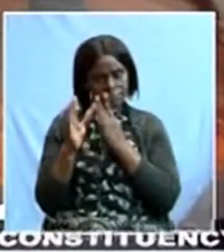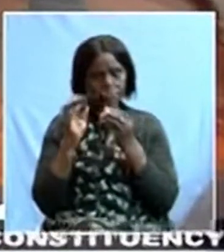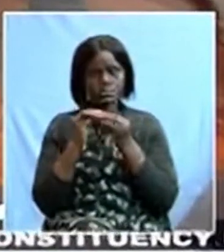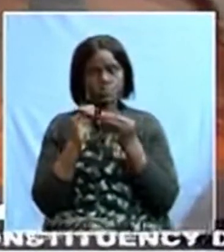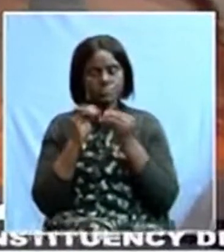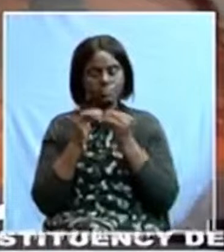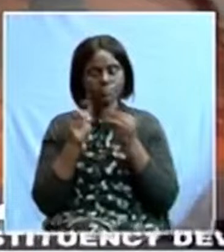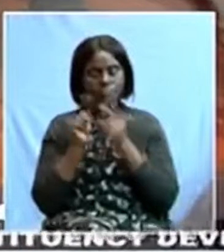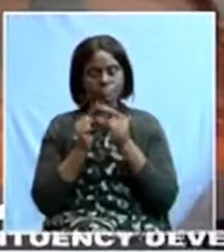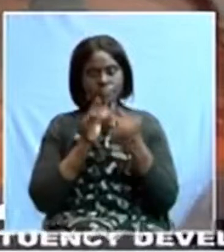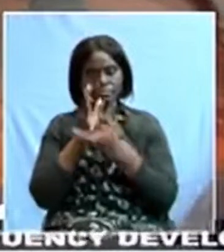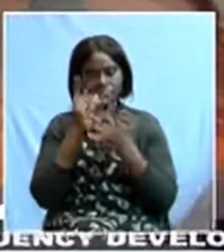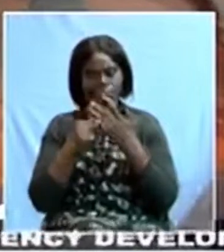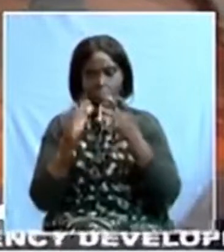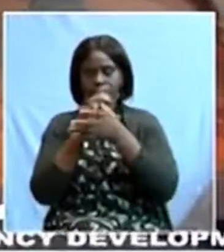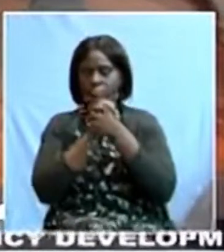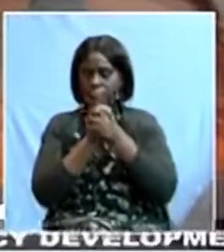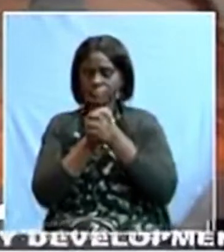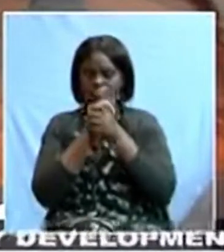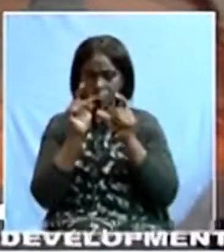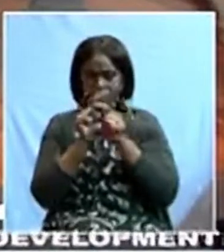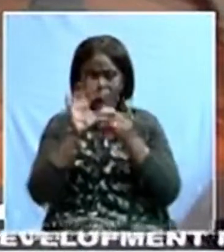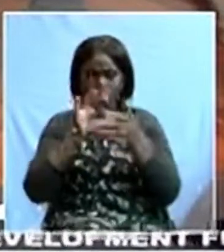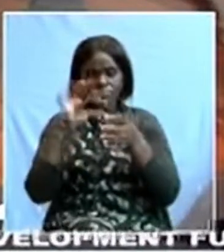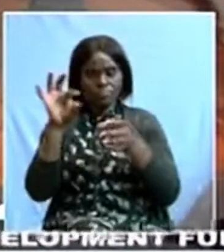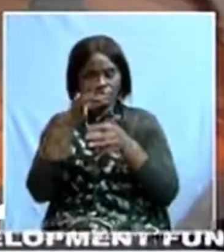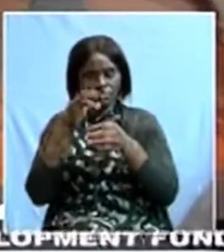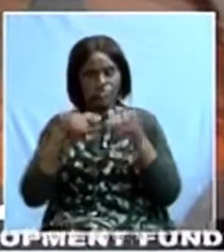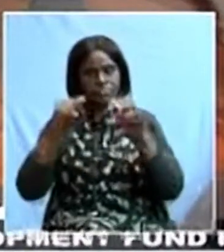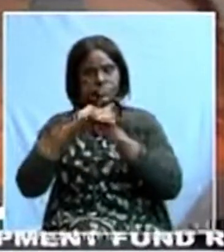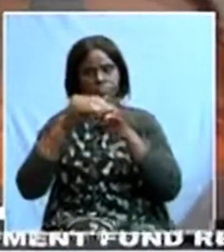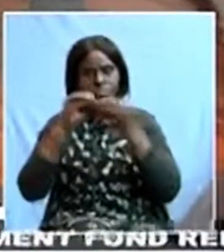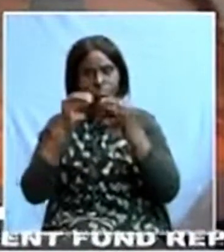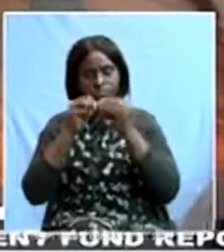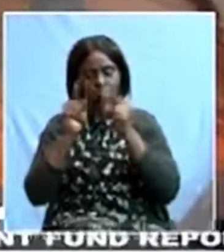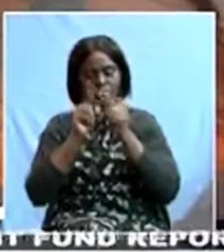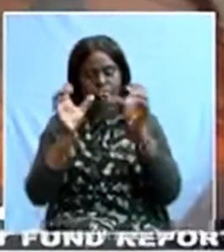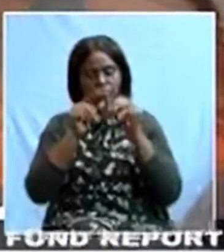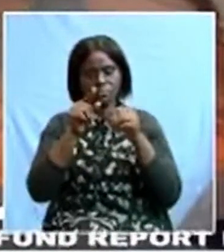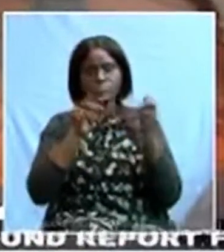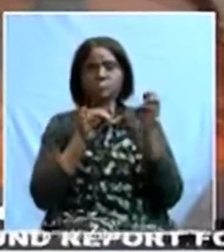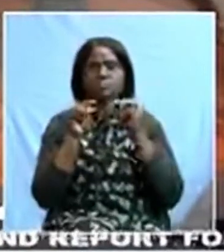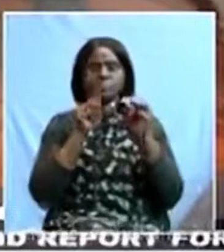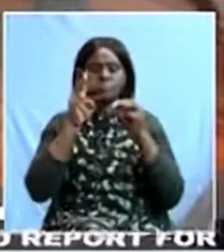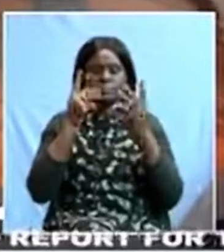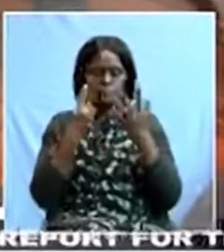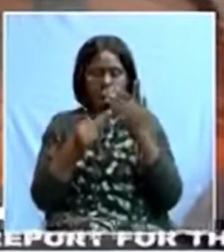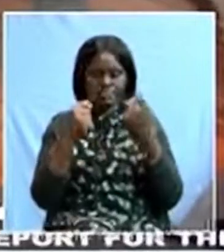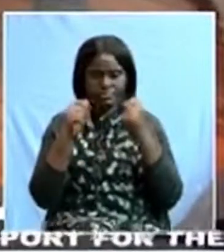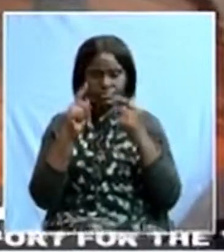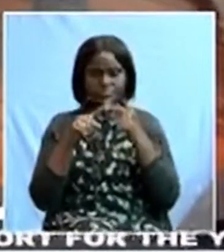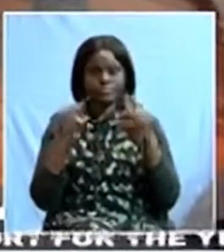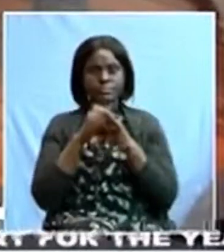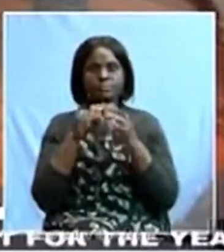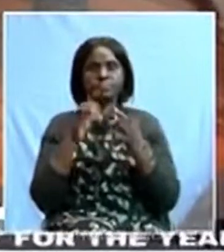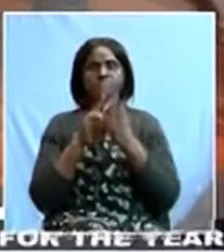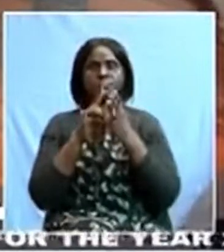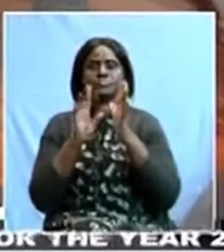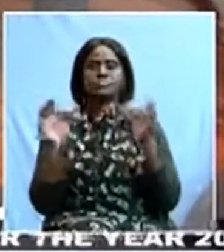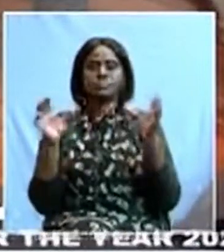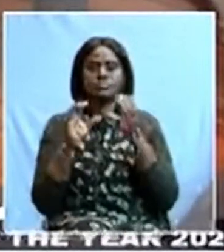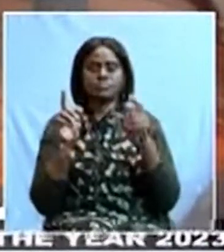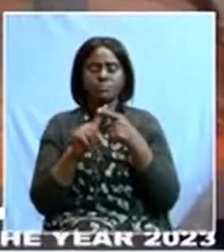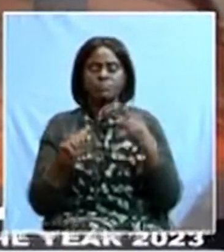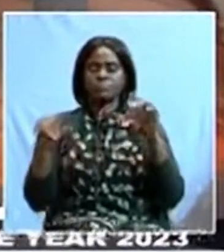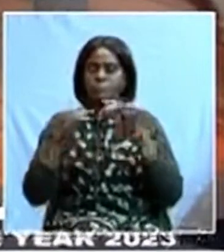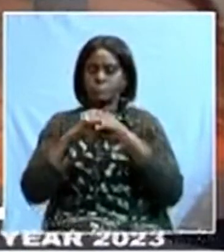measures. Through collaboration and stakeholders engagements, council management will strive to involve donor communities to come